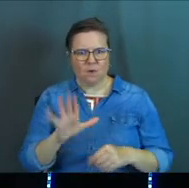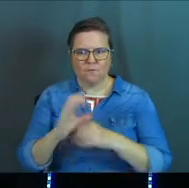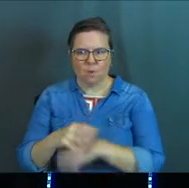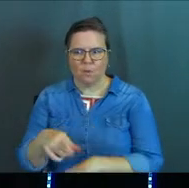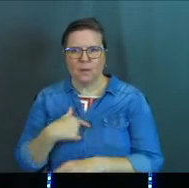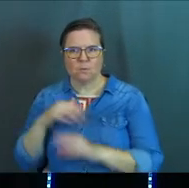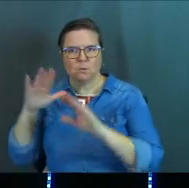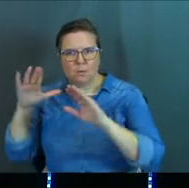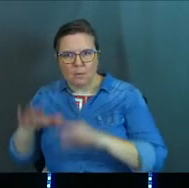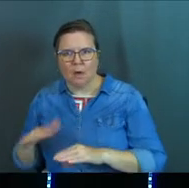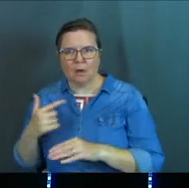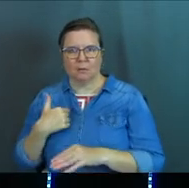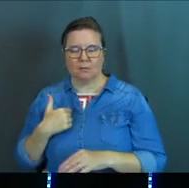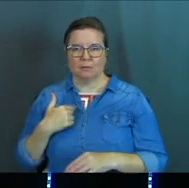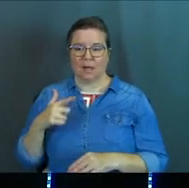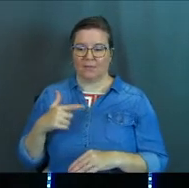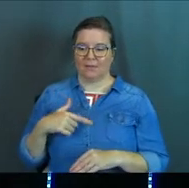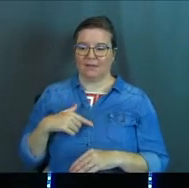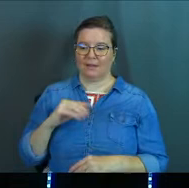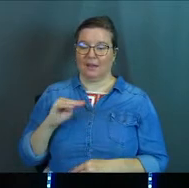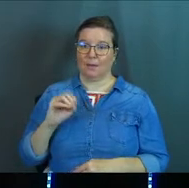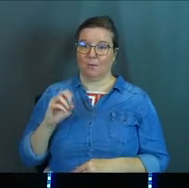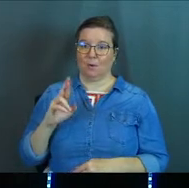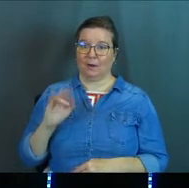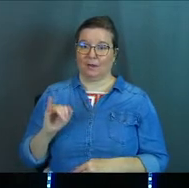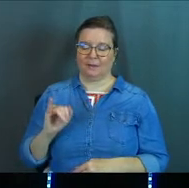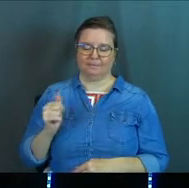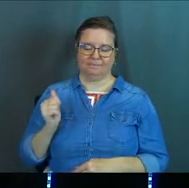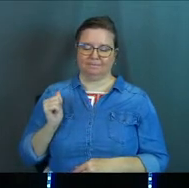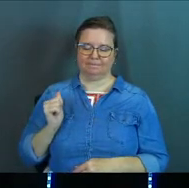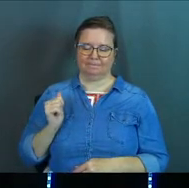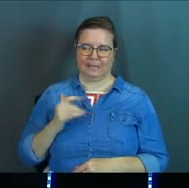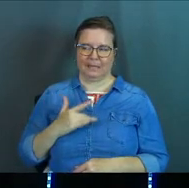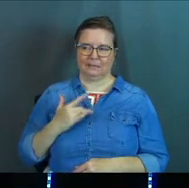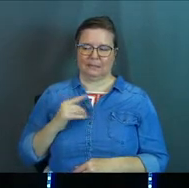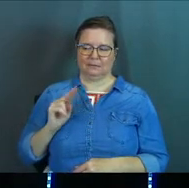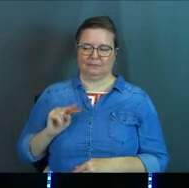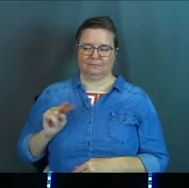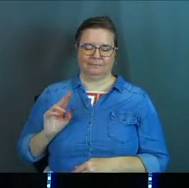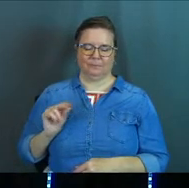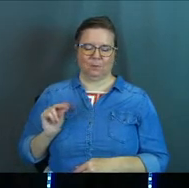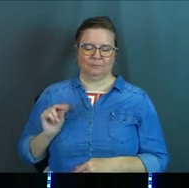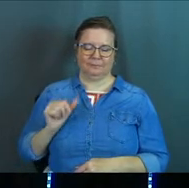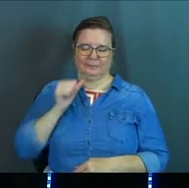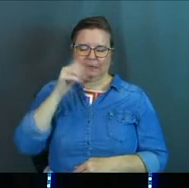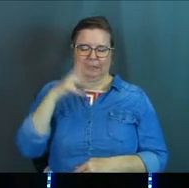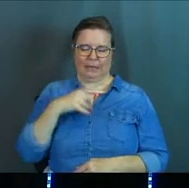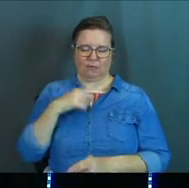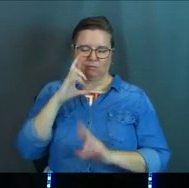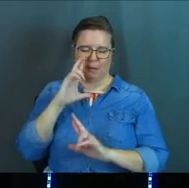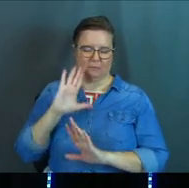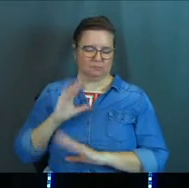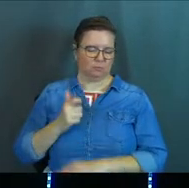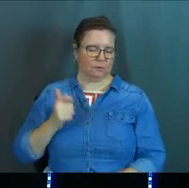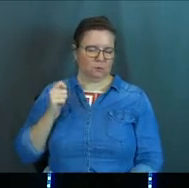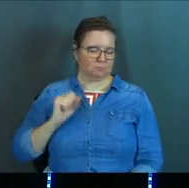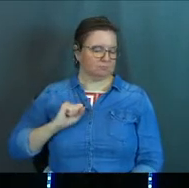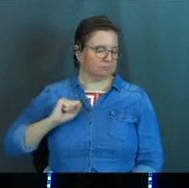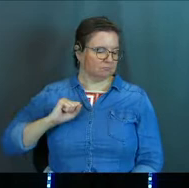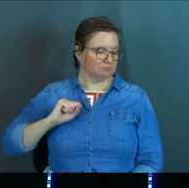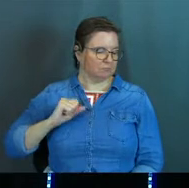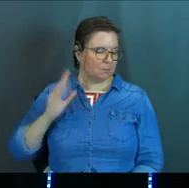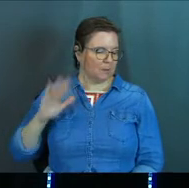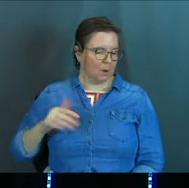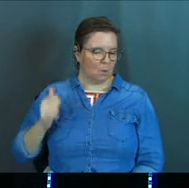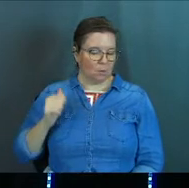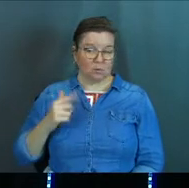everybody. And there stands Mordecai. And he senses, nope, this is not a guy that I respect. And he refuses to bow down